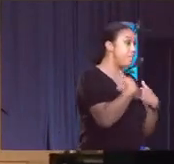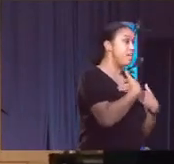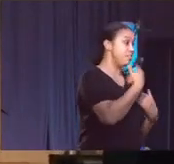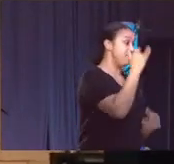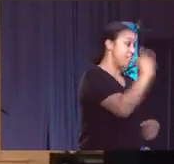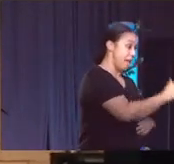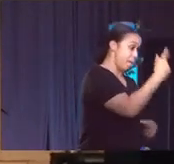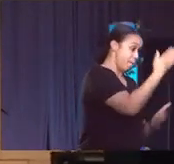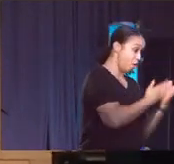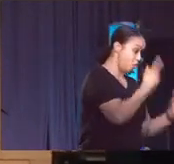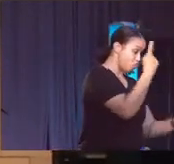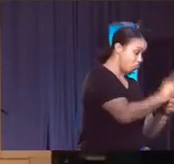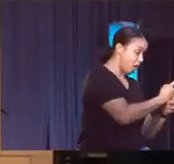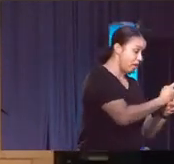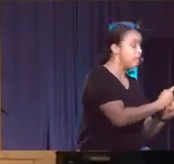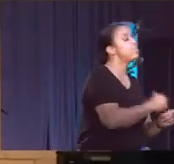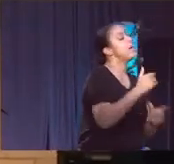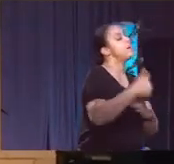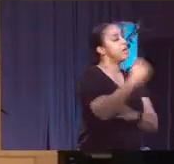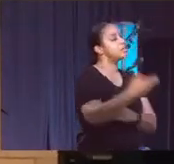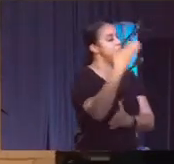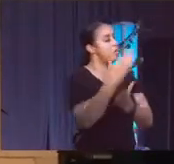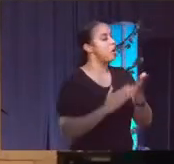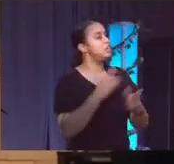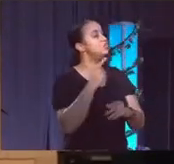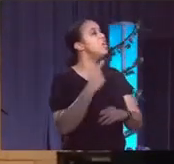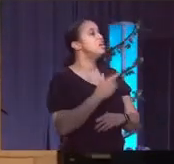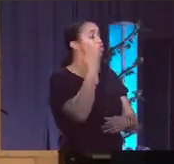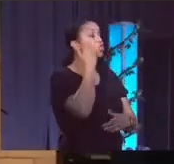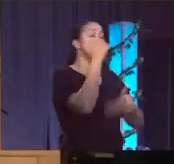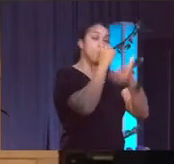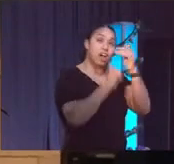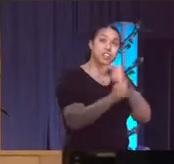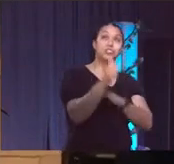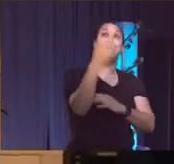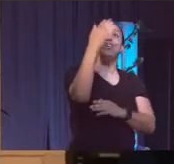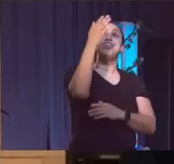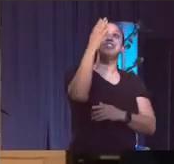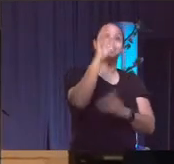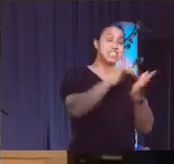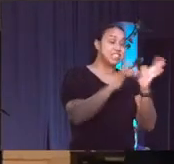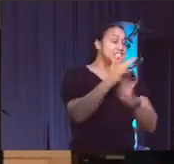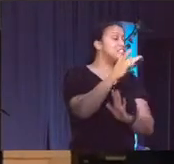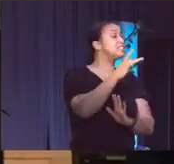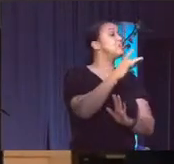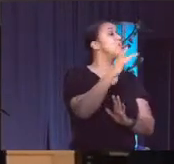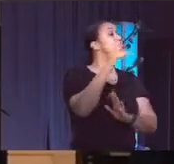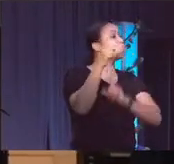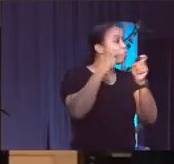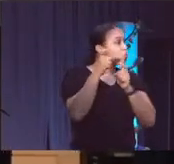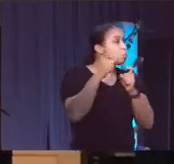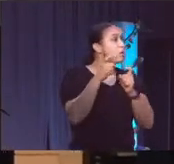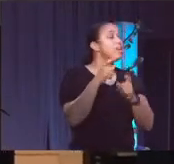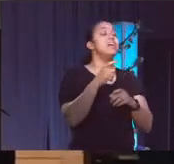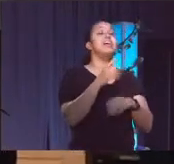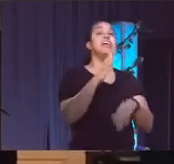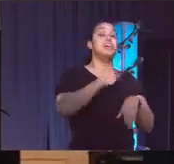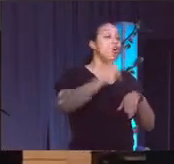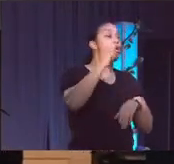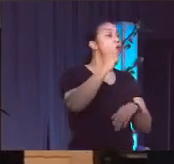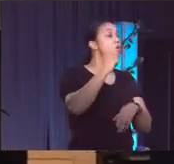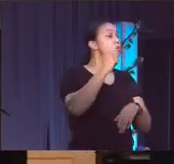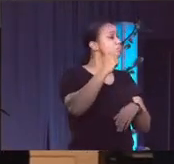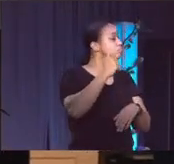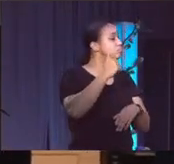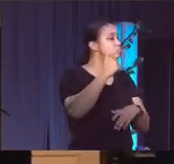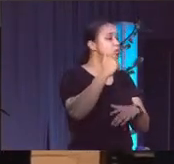the next part right. When you know that you are under the lordship of Jesus and that he calls the steps that you